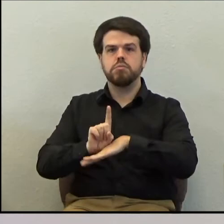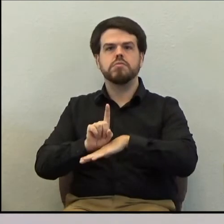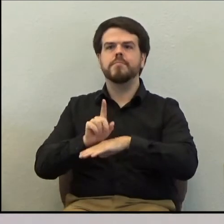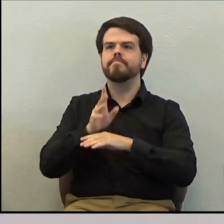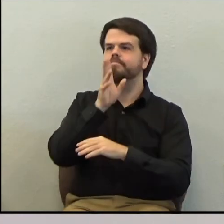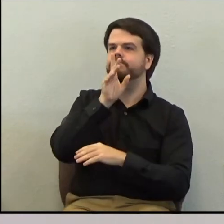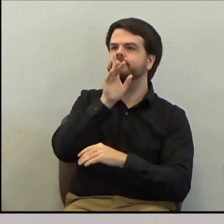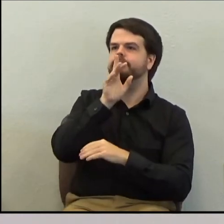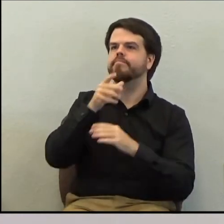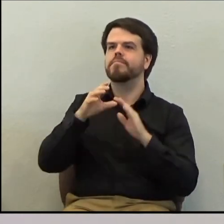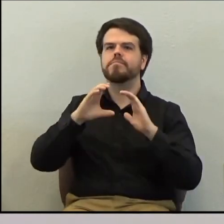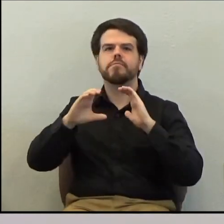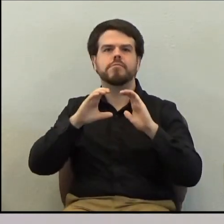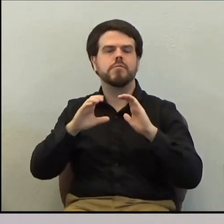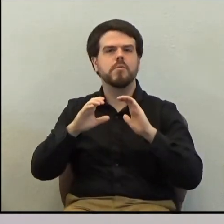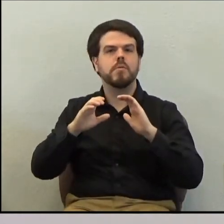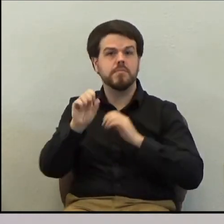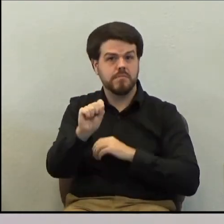wrote.